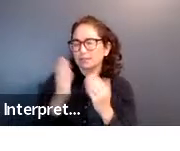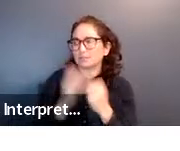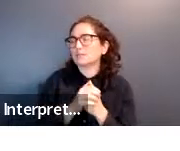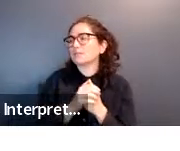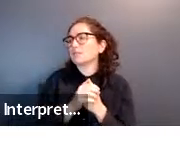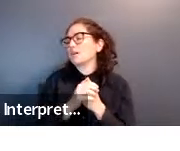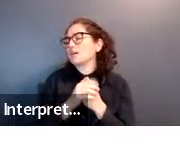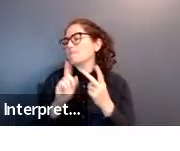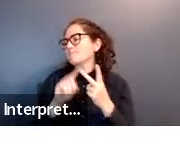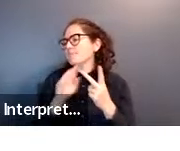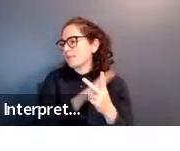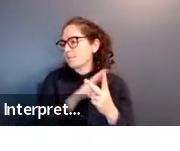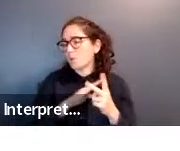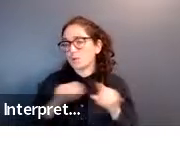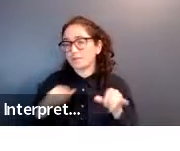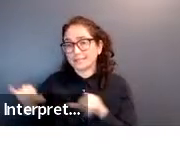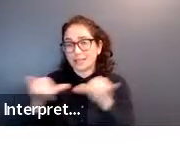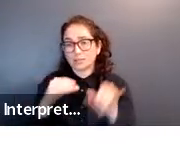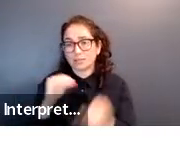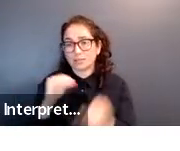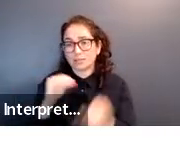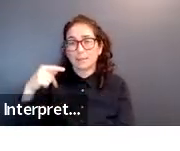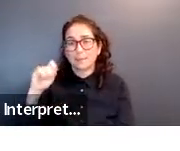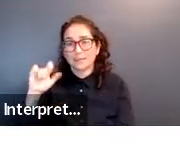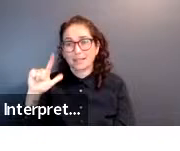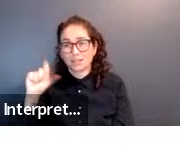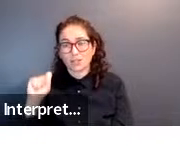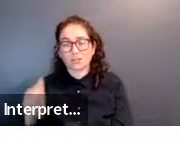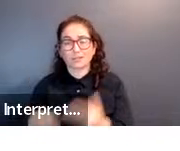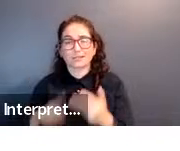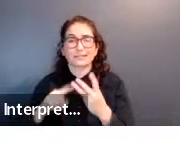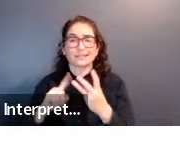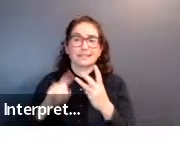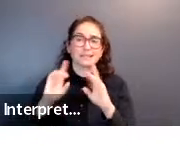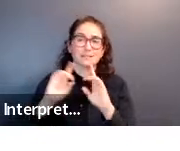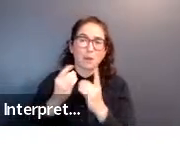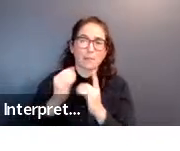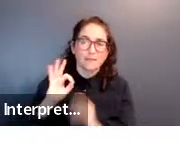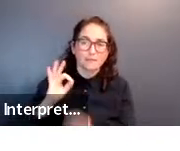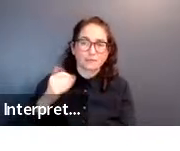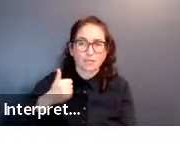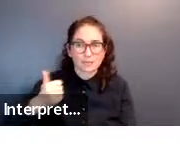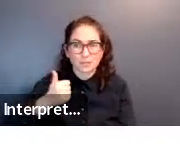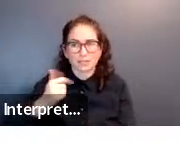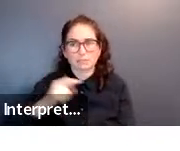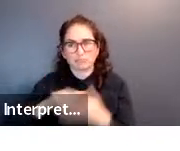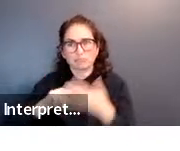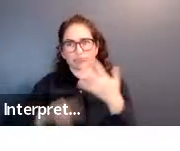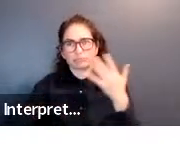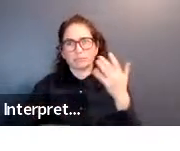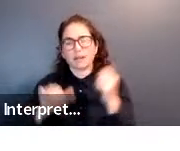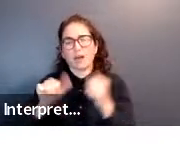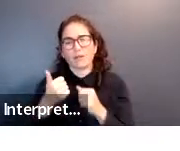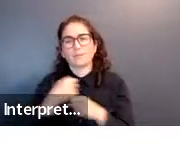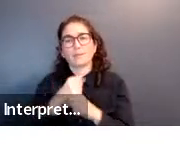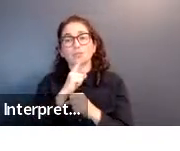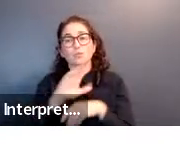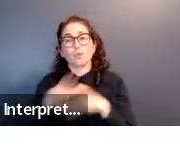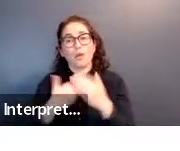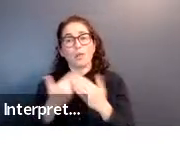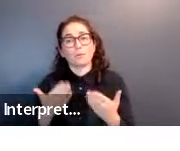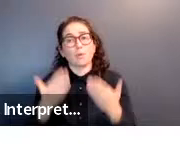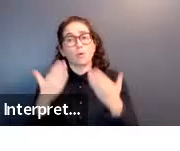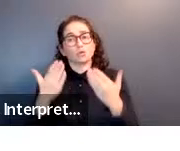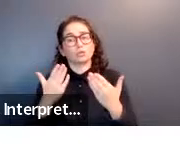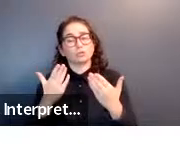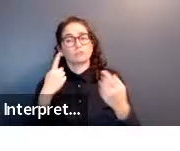the Board of Standards and Appeals, the Department of Transportation, et cetera, to make sure that these proposals make sense